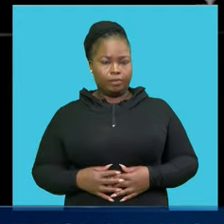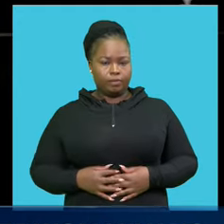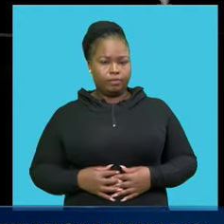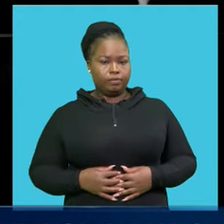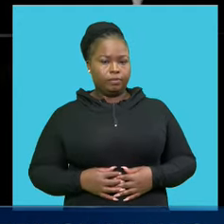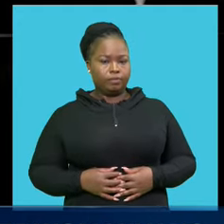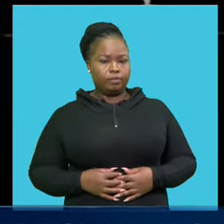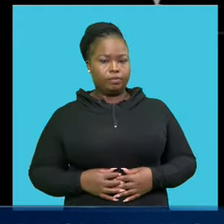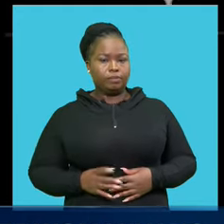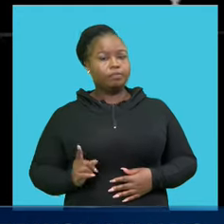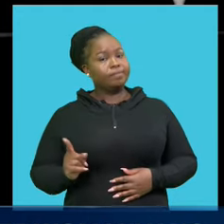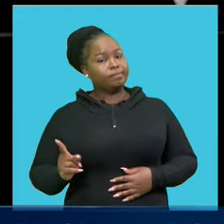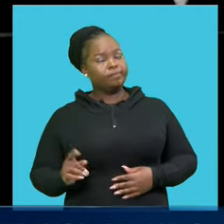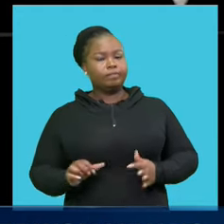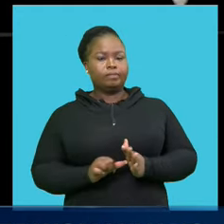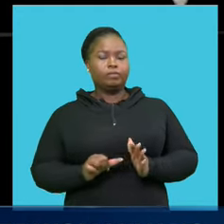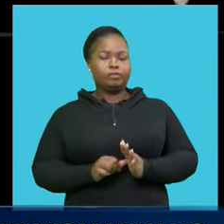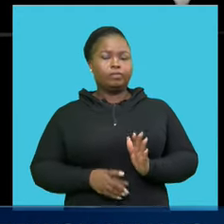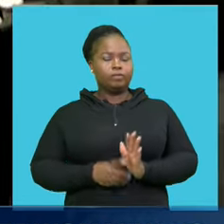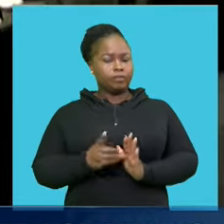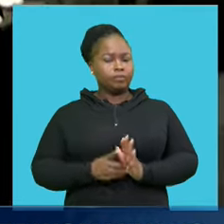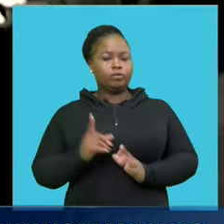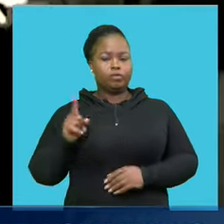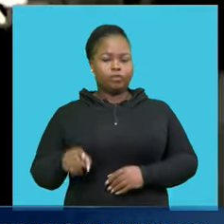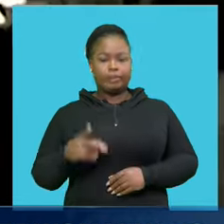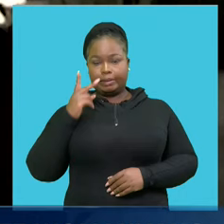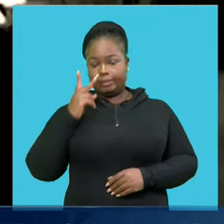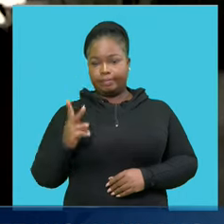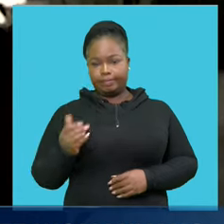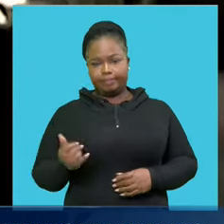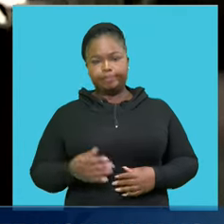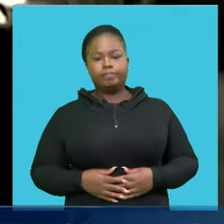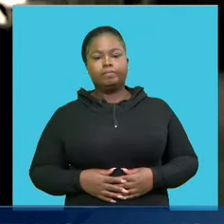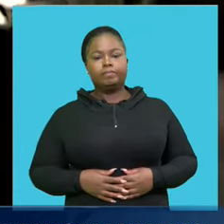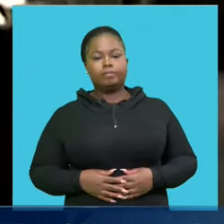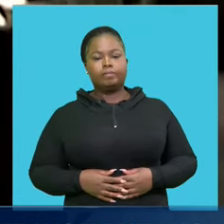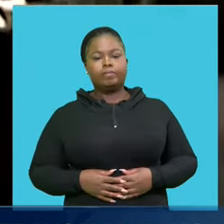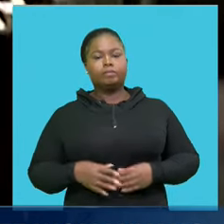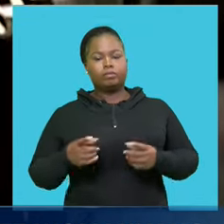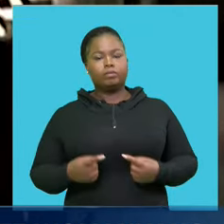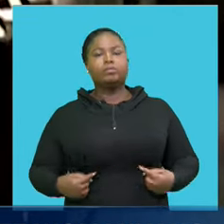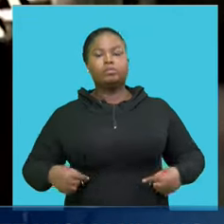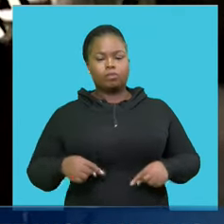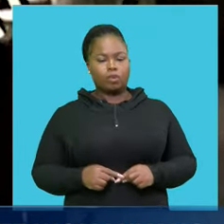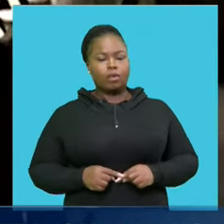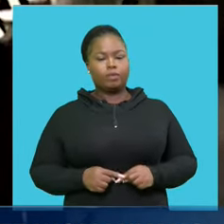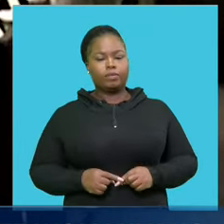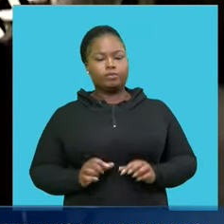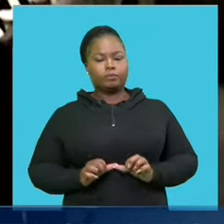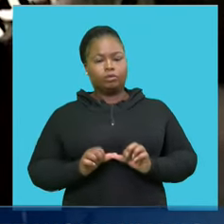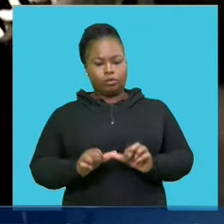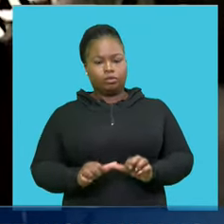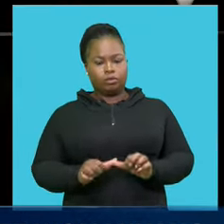That is an important development we need to look at. We are unwavering in our commitment to